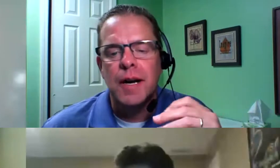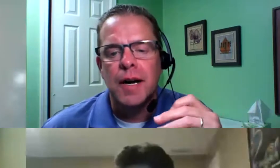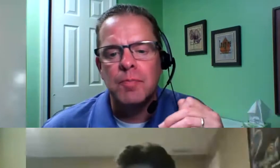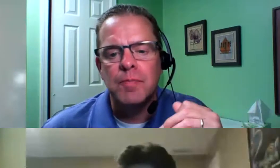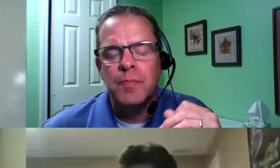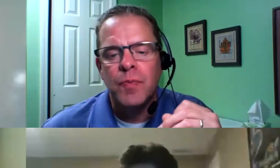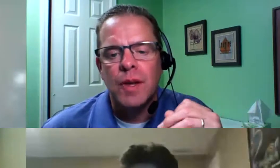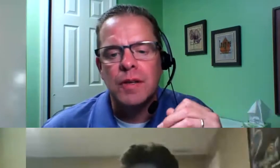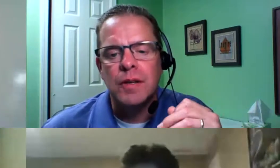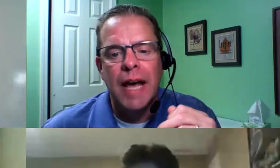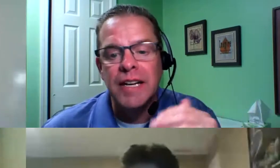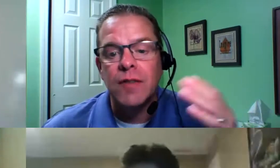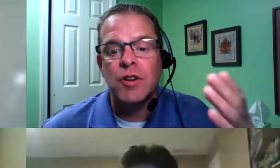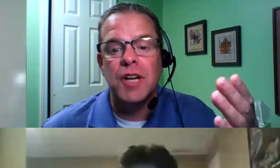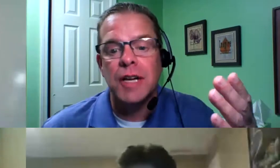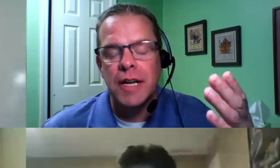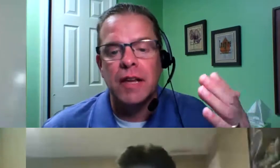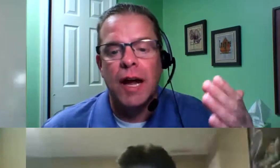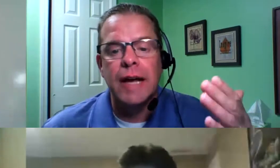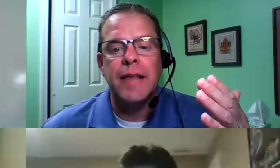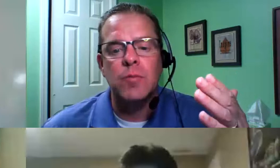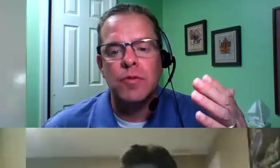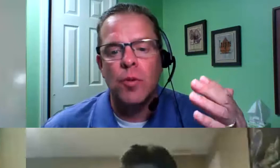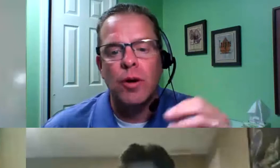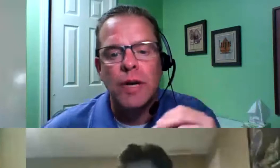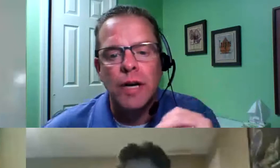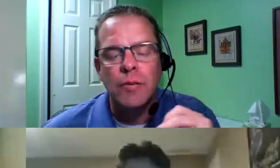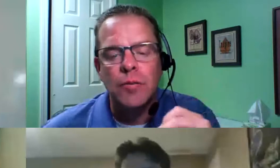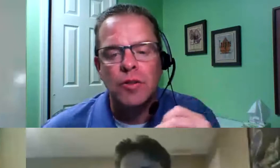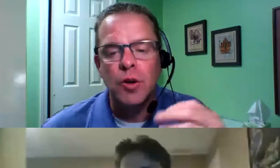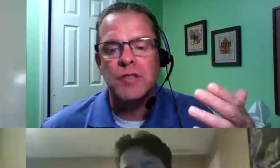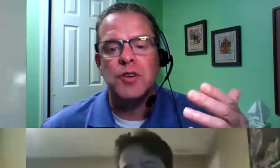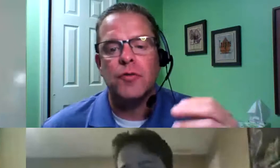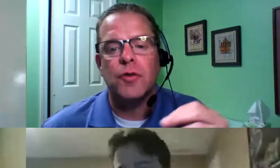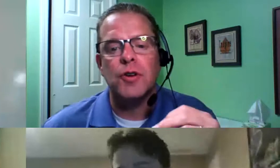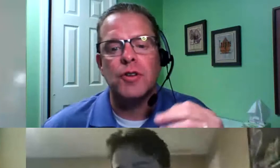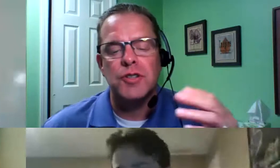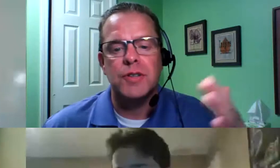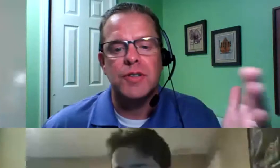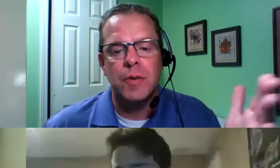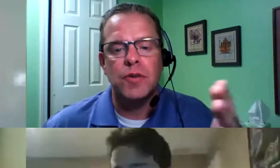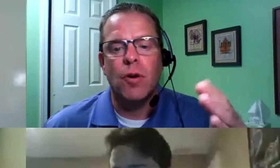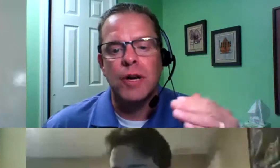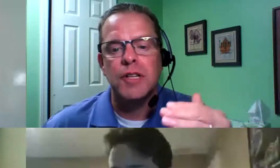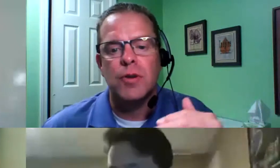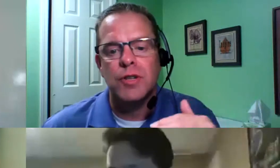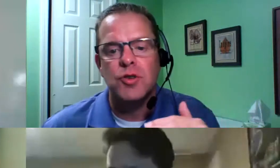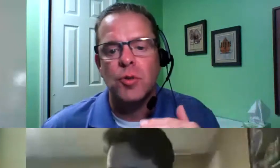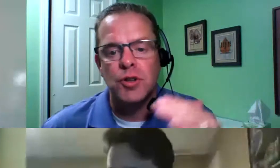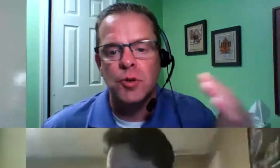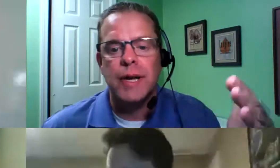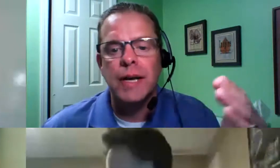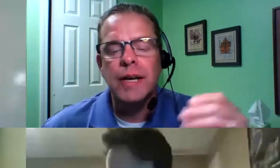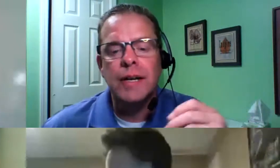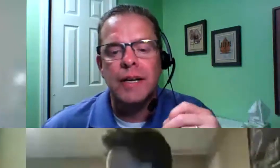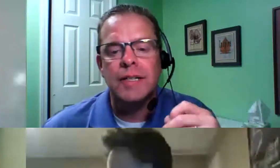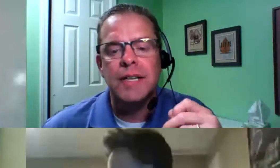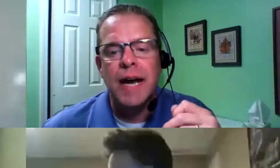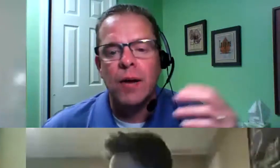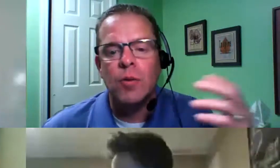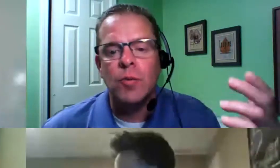districts had never done anything like that before. It was a little bit easier for your district. Some of you are in districts who were